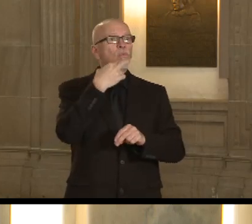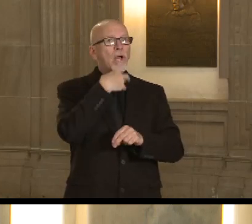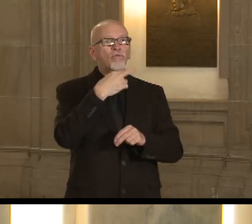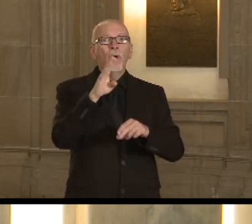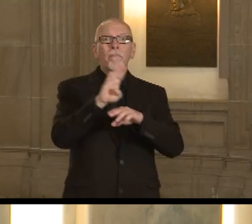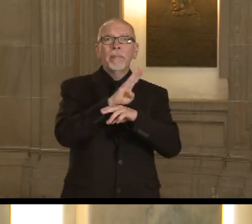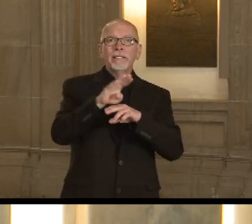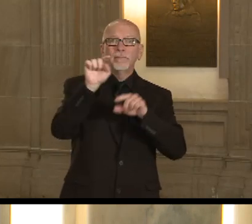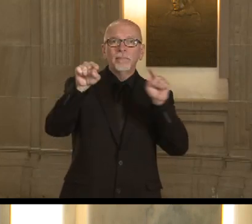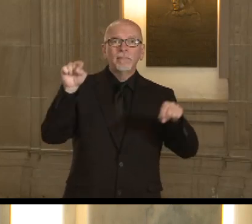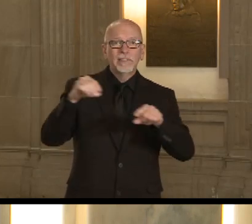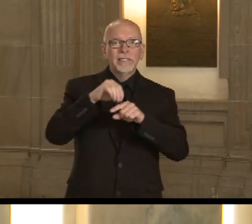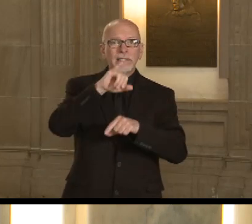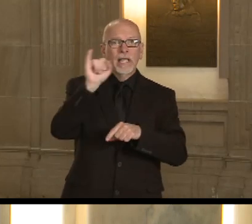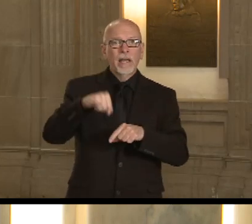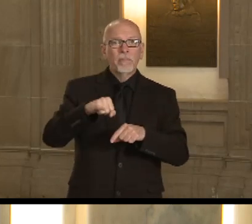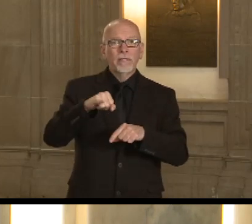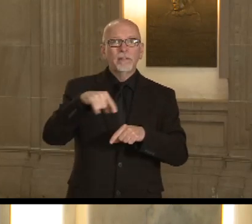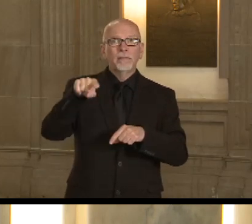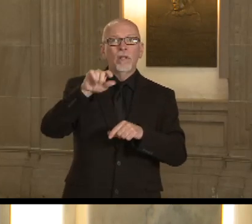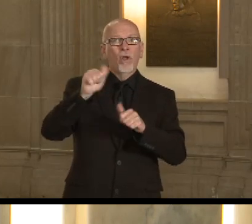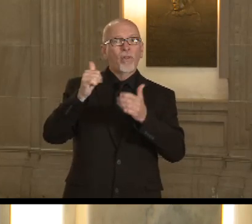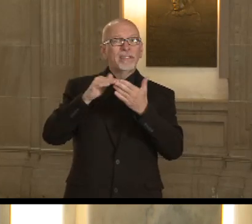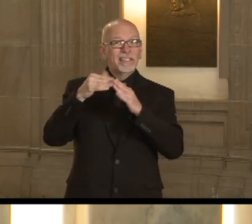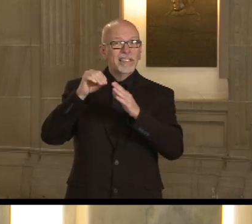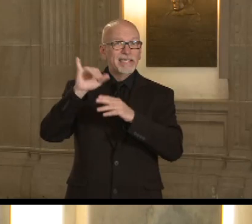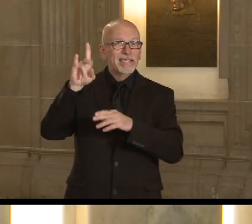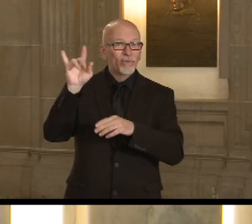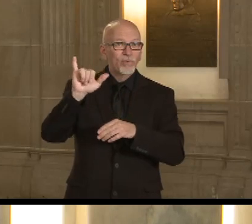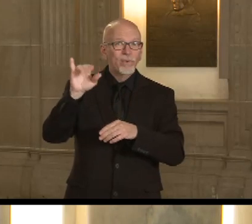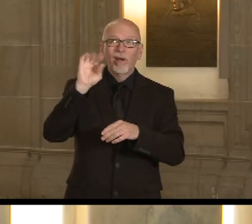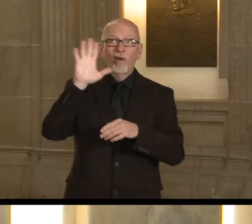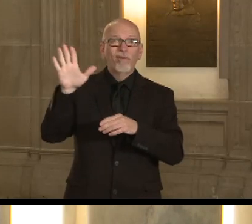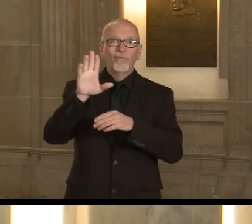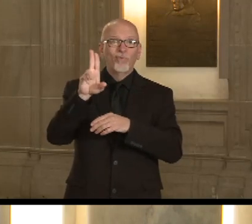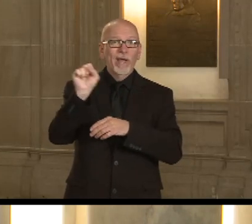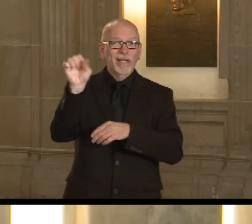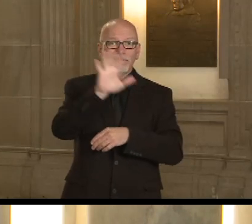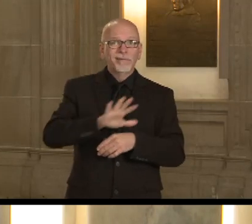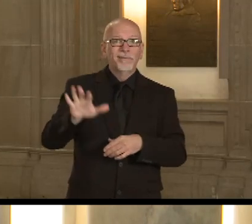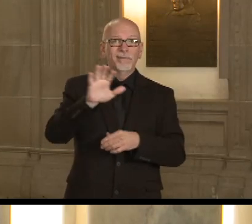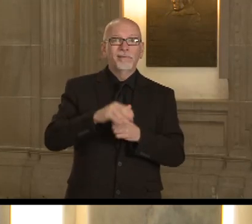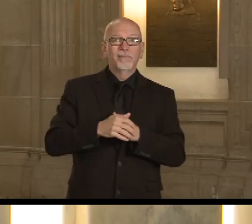of business in Indianapolis, other cities in Indiana, and around our country.